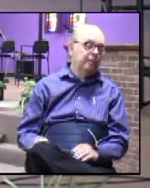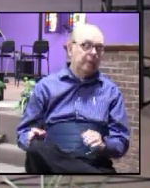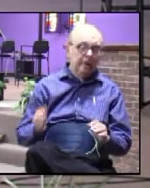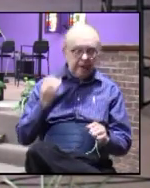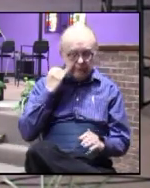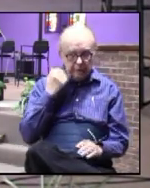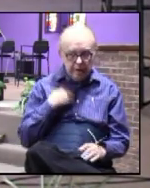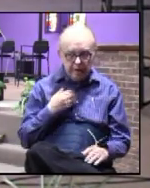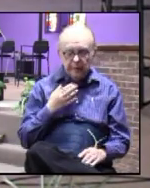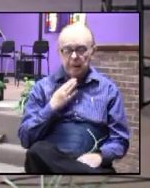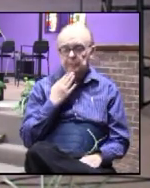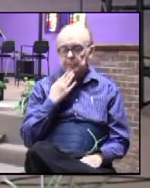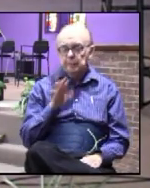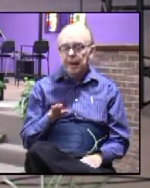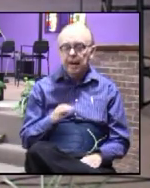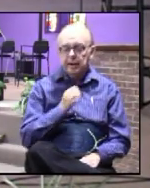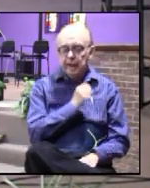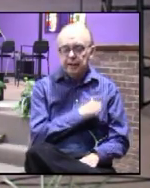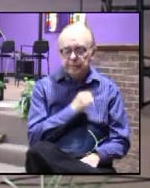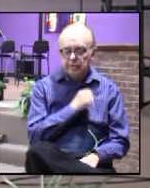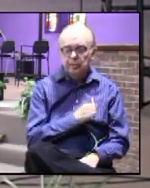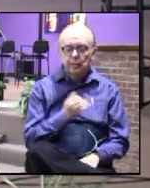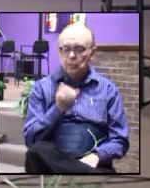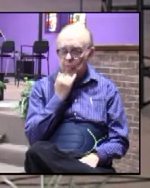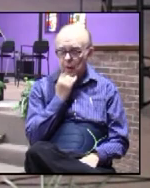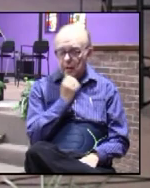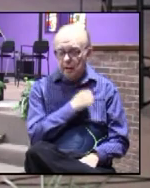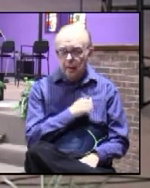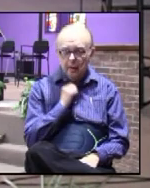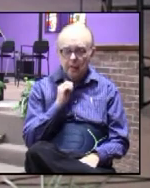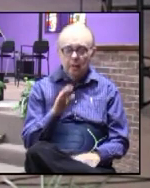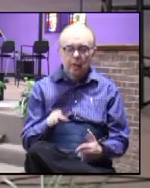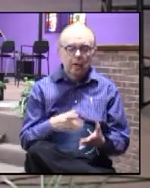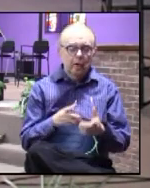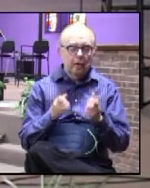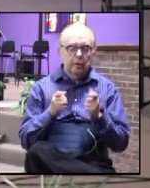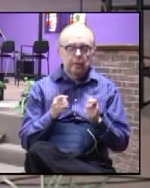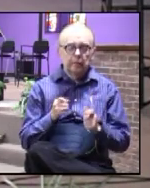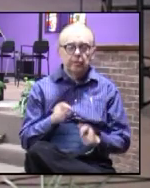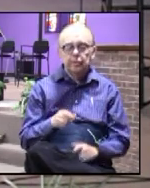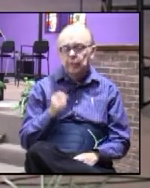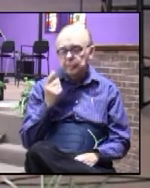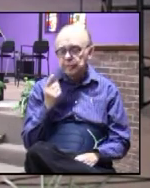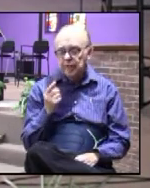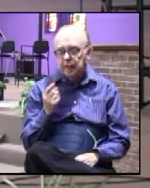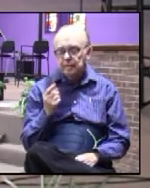I'm just not coming back anymore. Until all of a sudden you realize